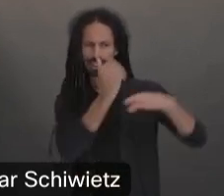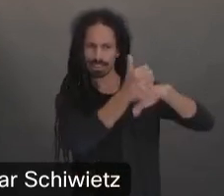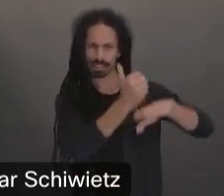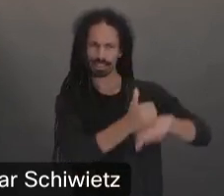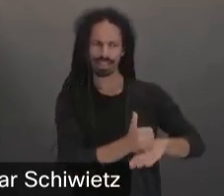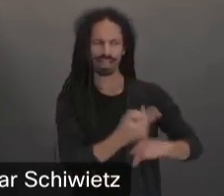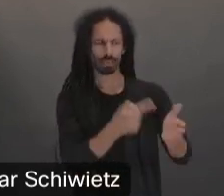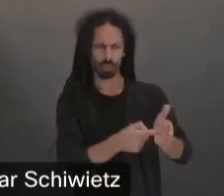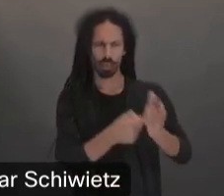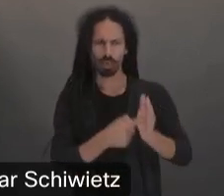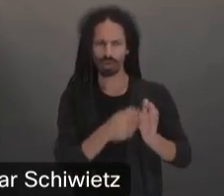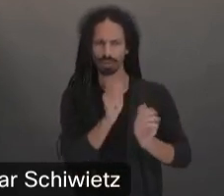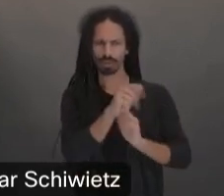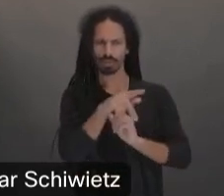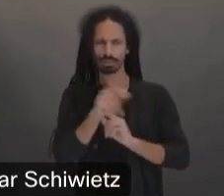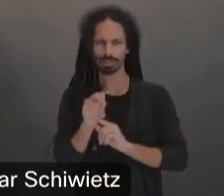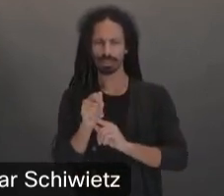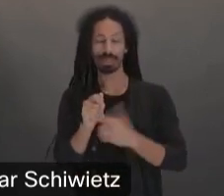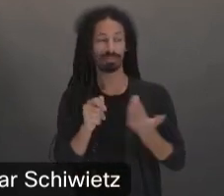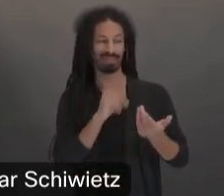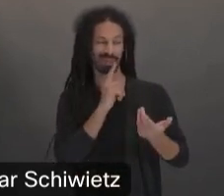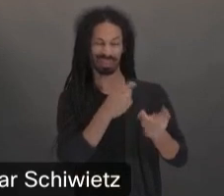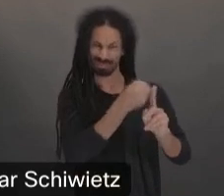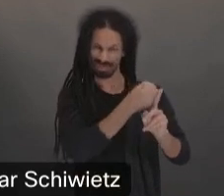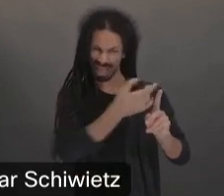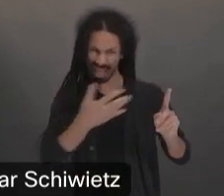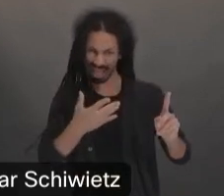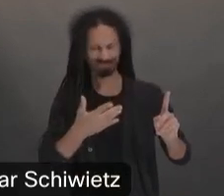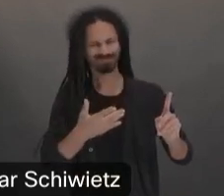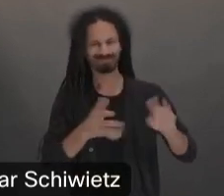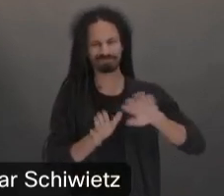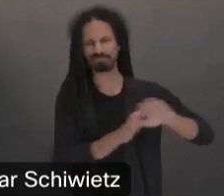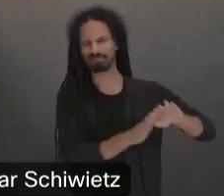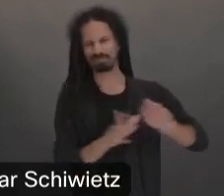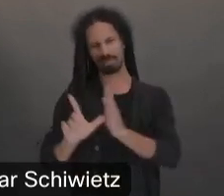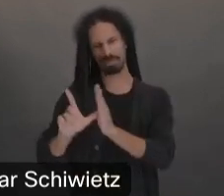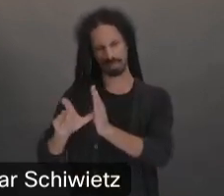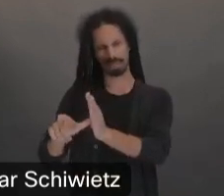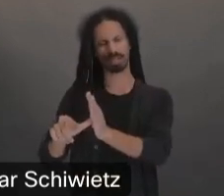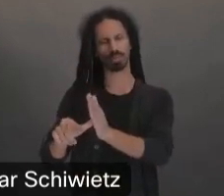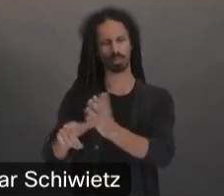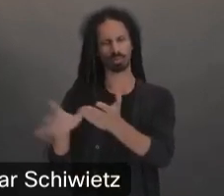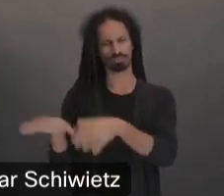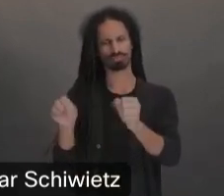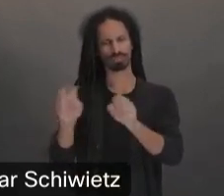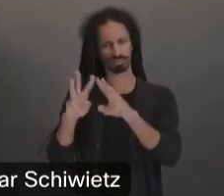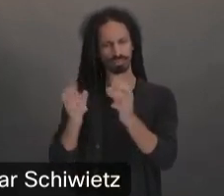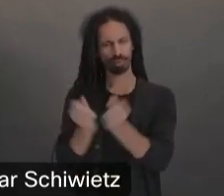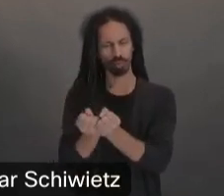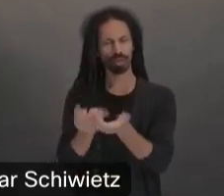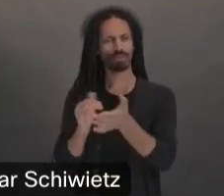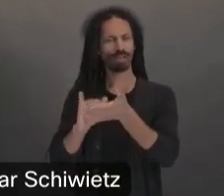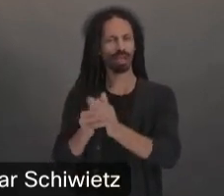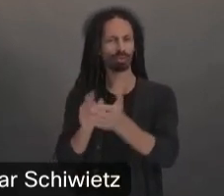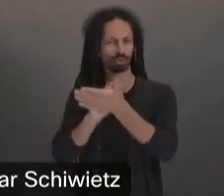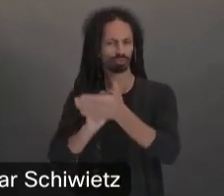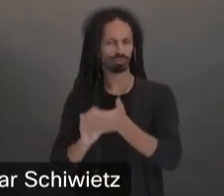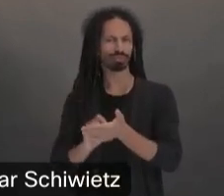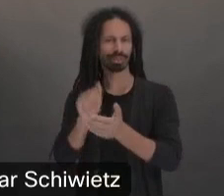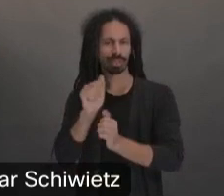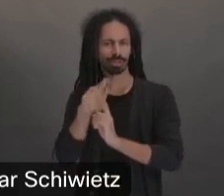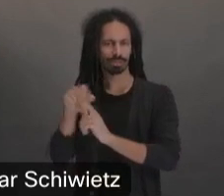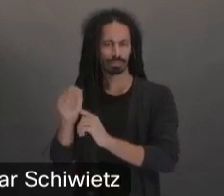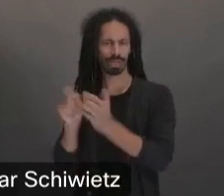we're not going to get into that today. That will be one of our later workshops in this Writing with APA series, so please do join us for